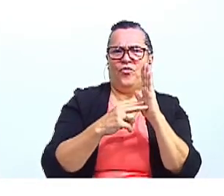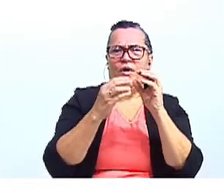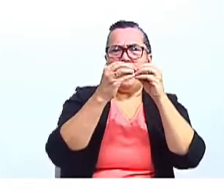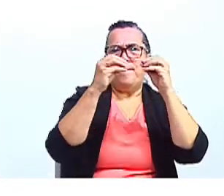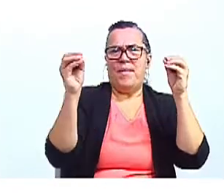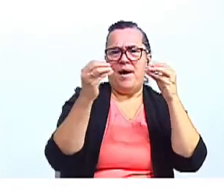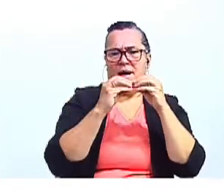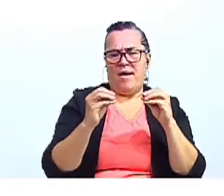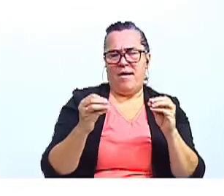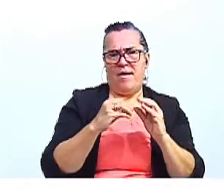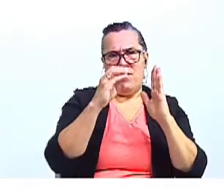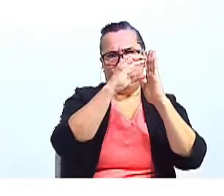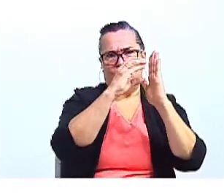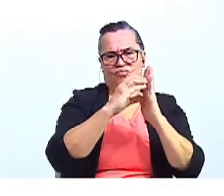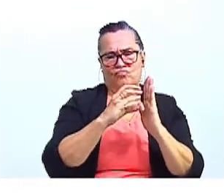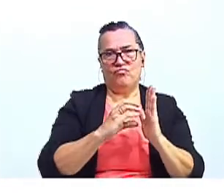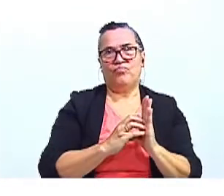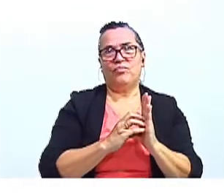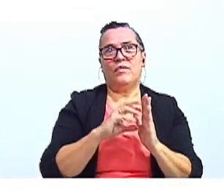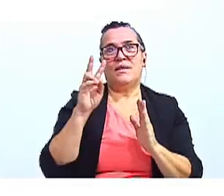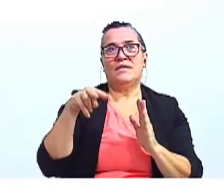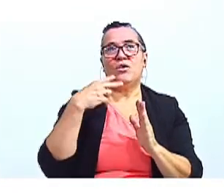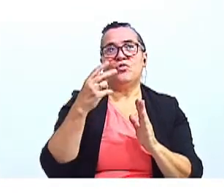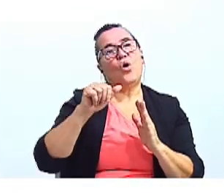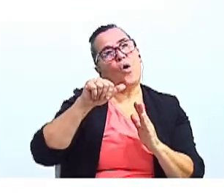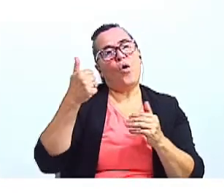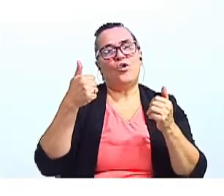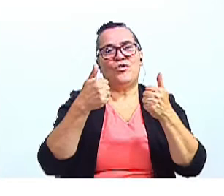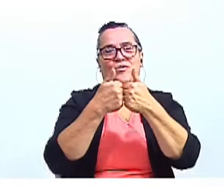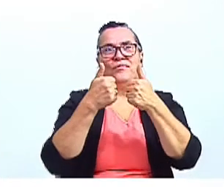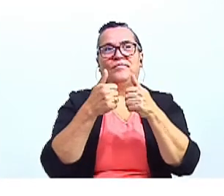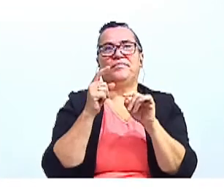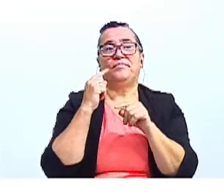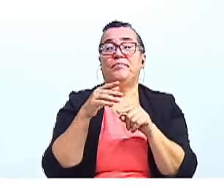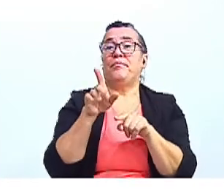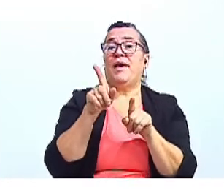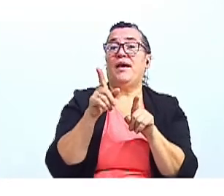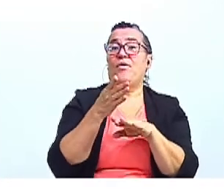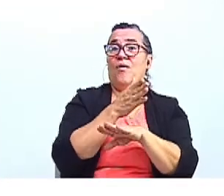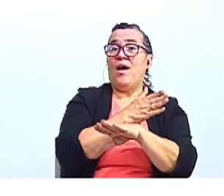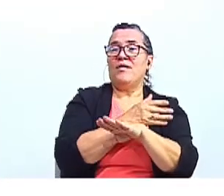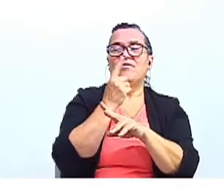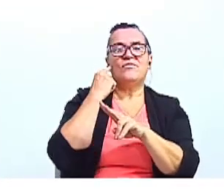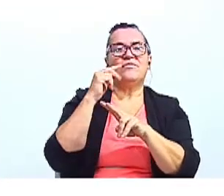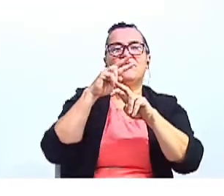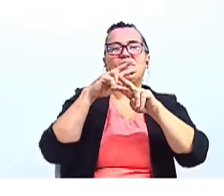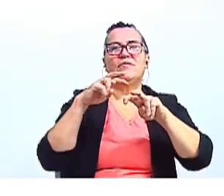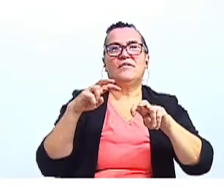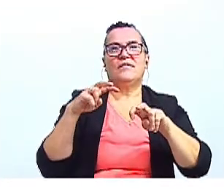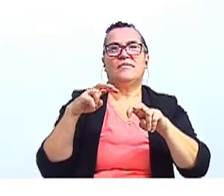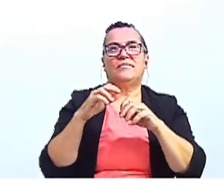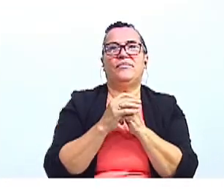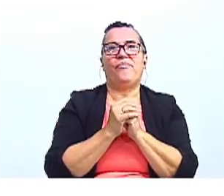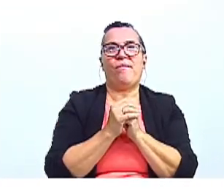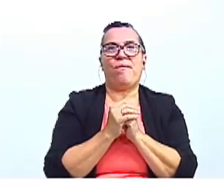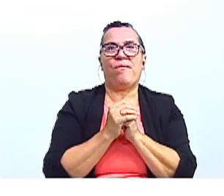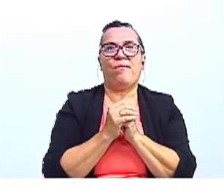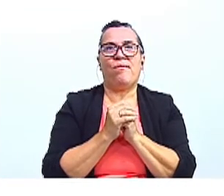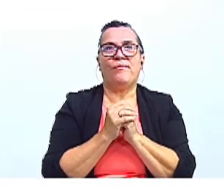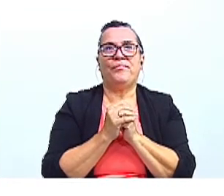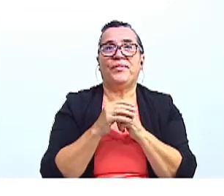the second time to do another task. But before, let's review the task.